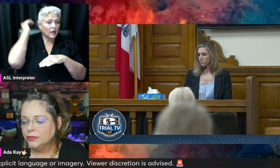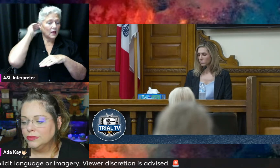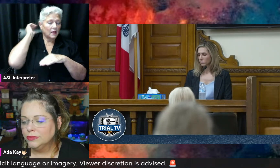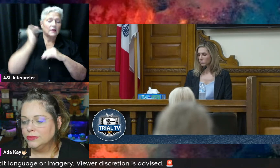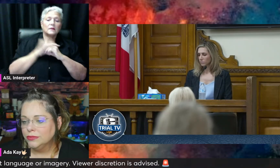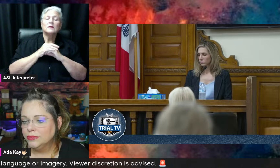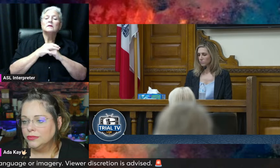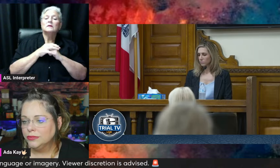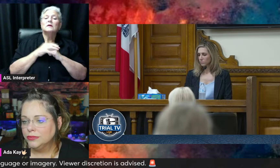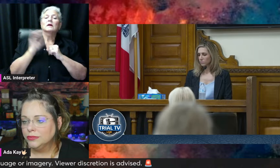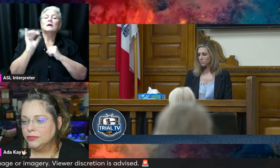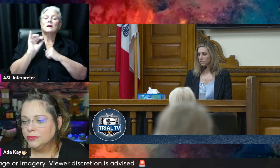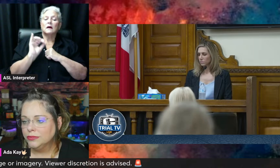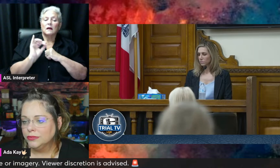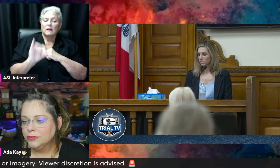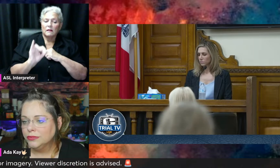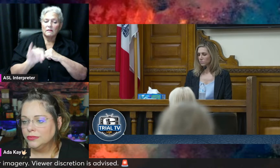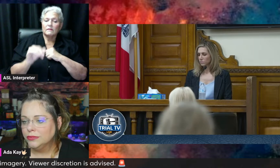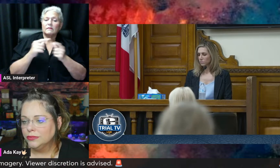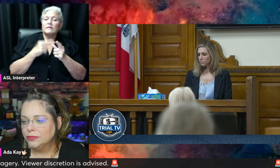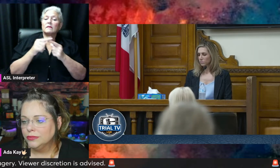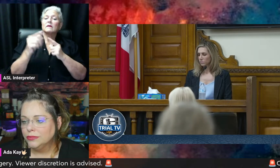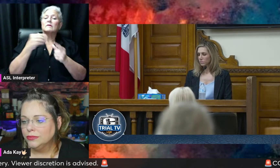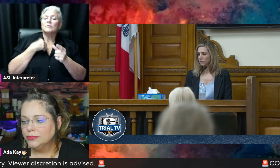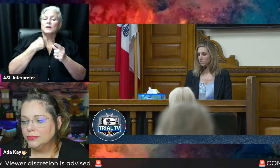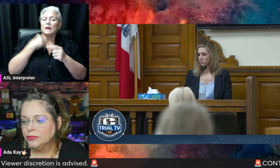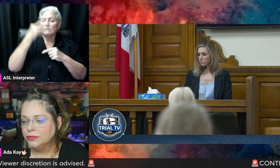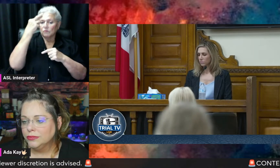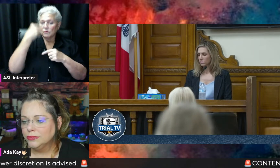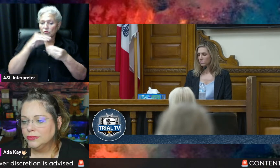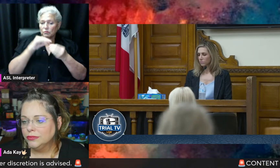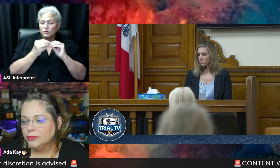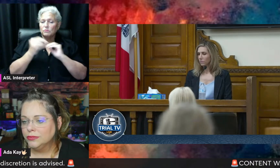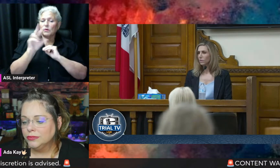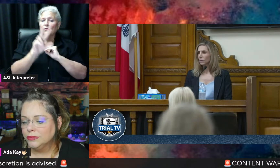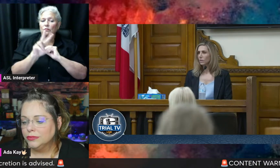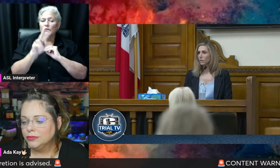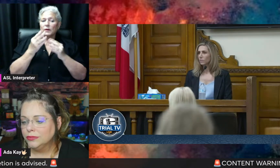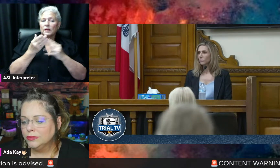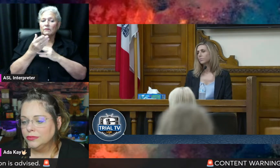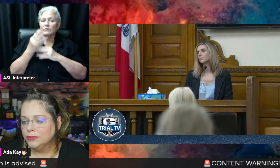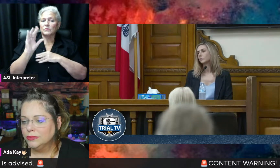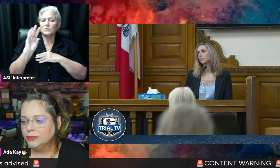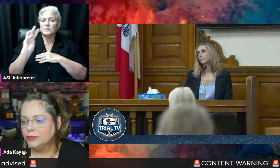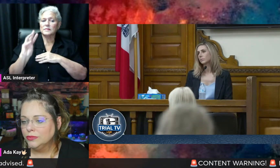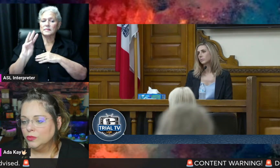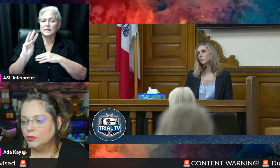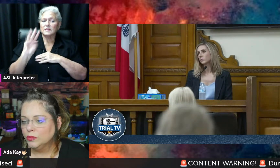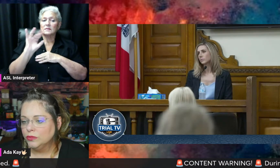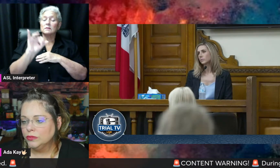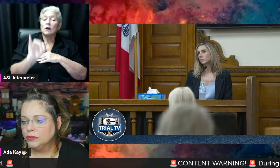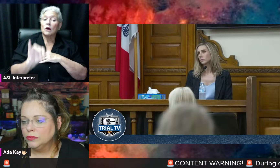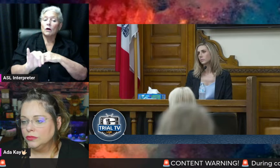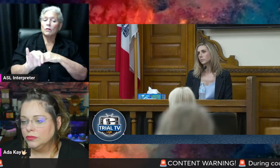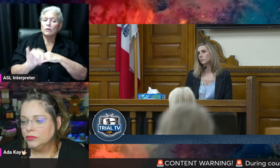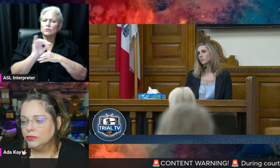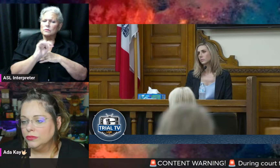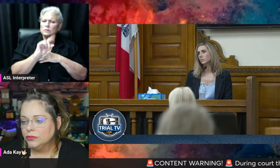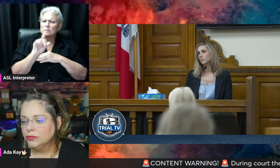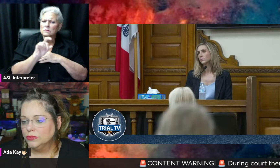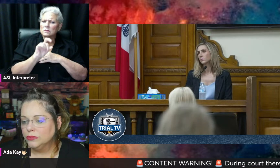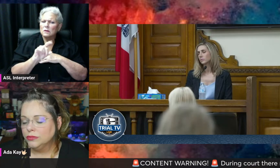Then we've got Roman numeral 3 through 6. Do those